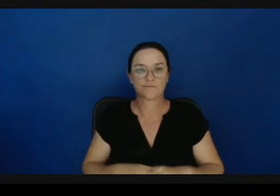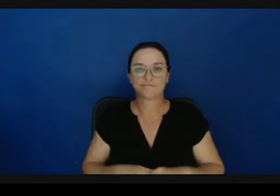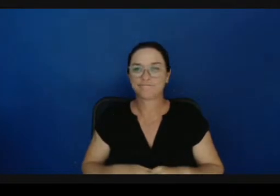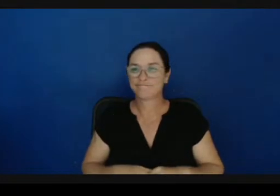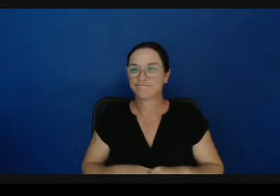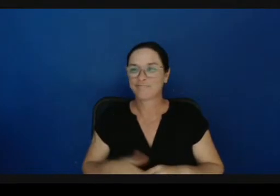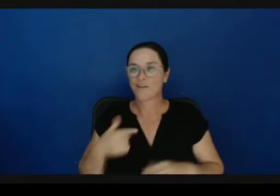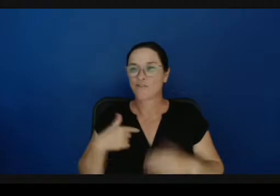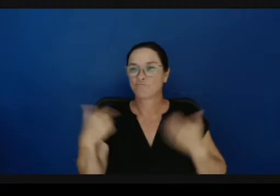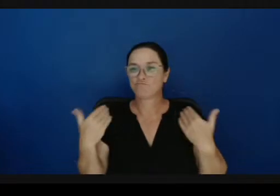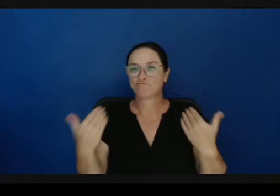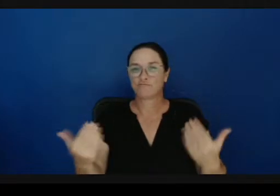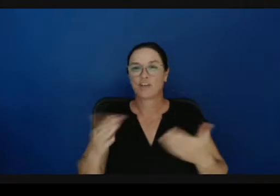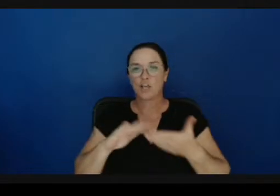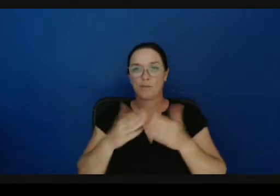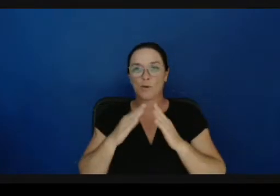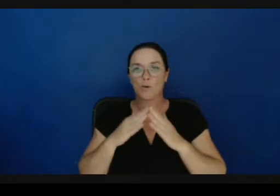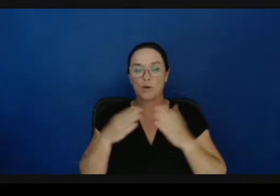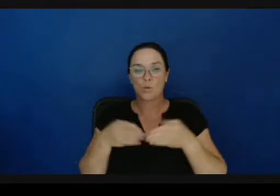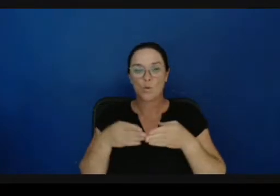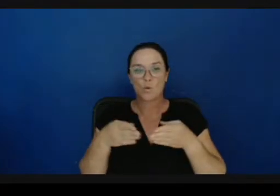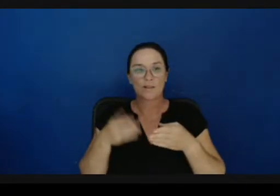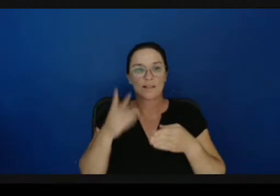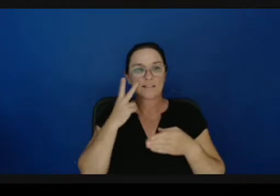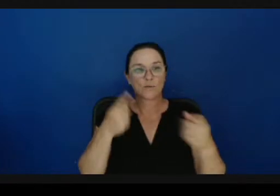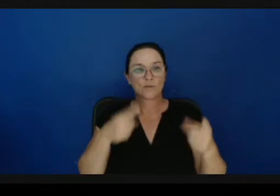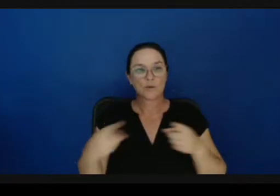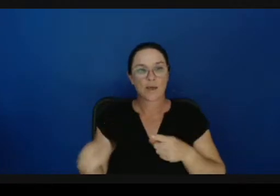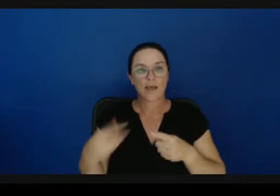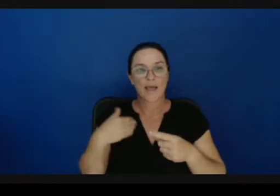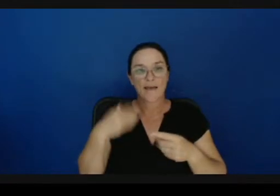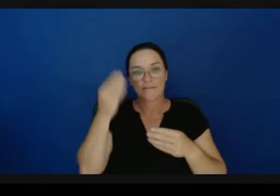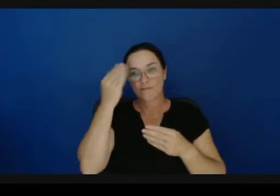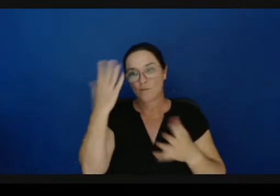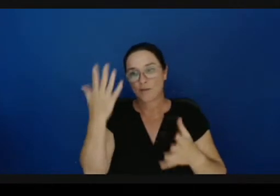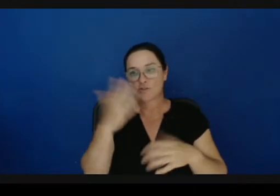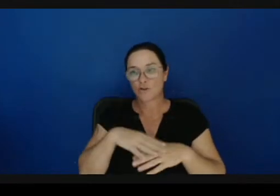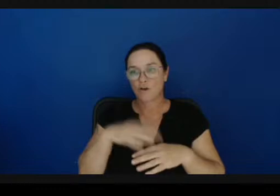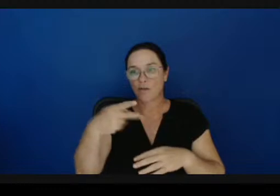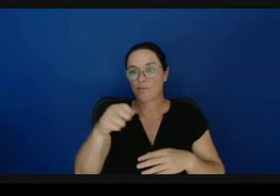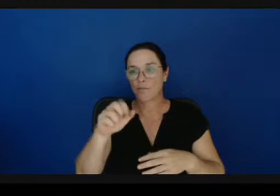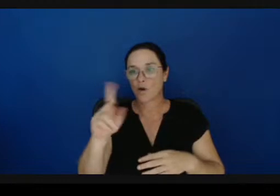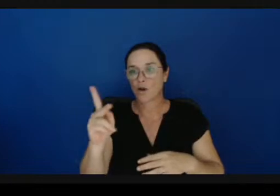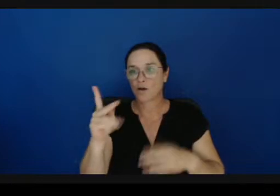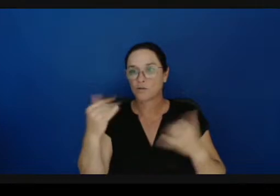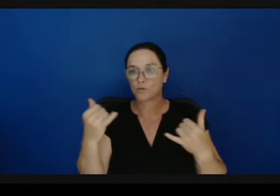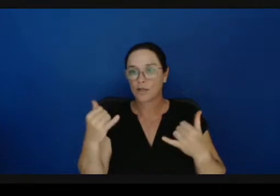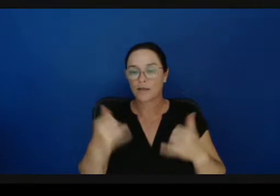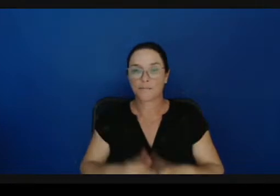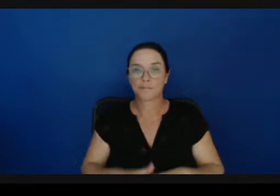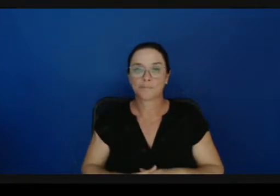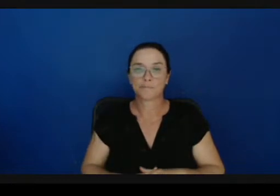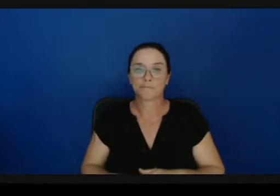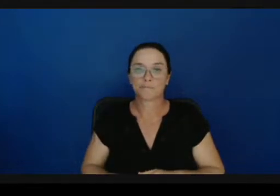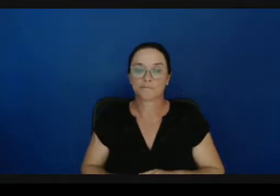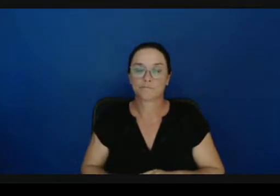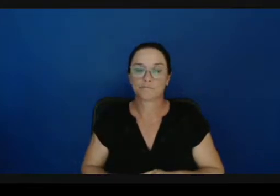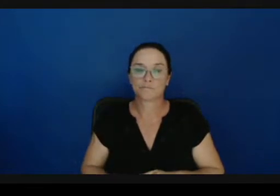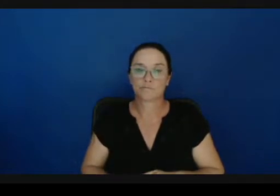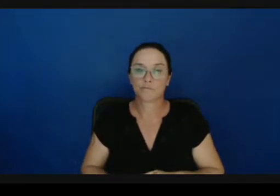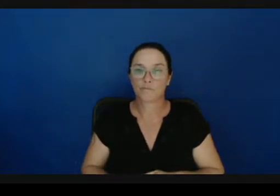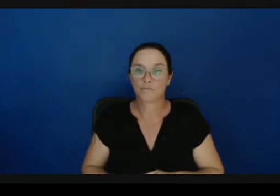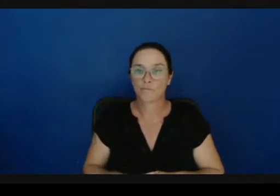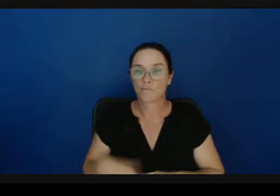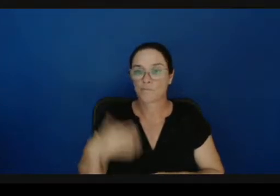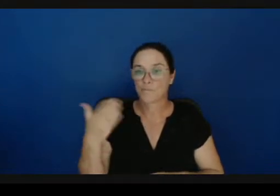right into the community corner. Let's see what's going on. I do have information on the park today. Let's see here. There we